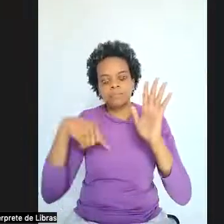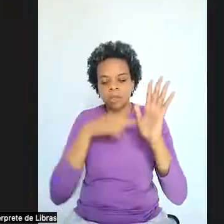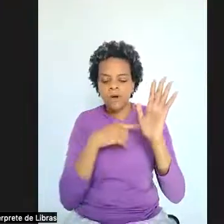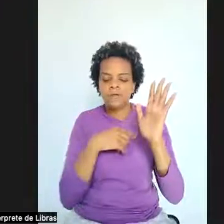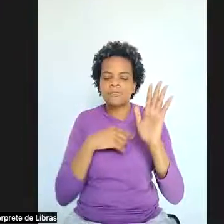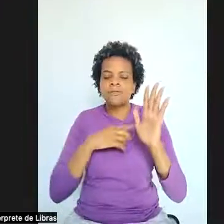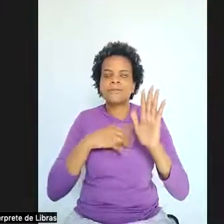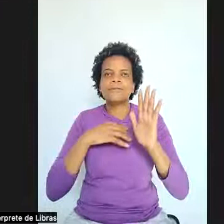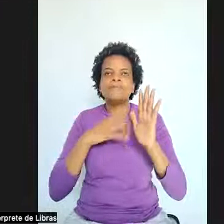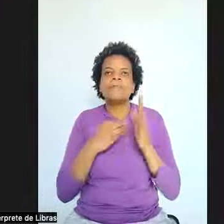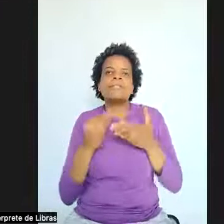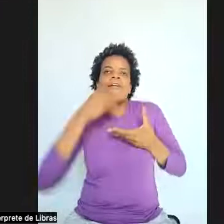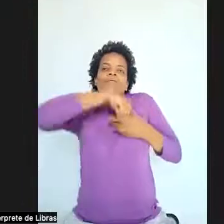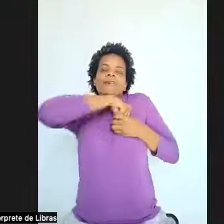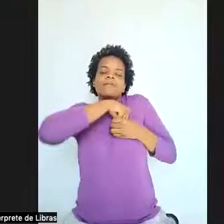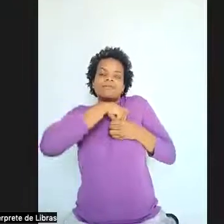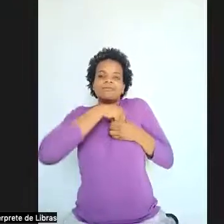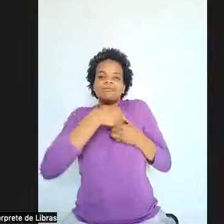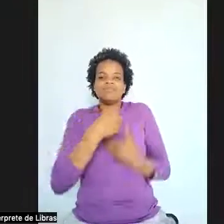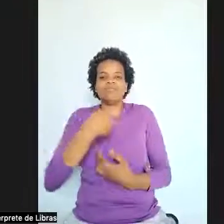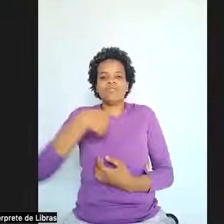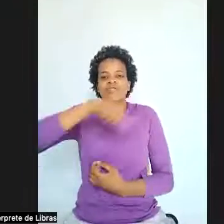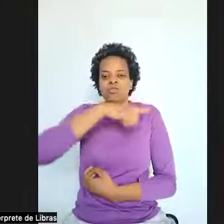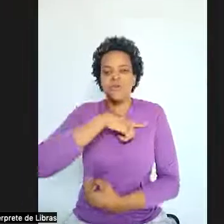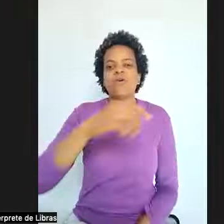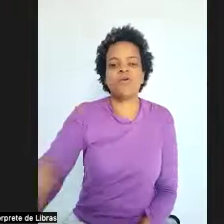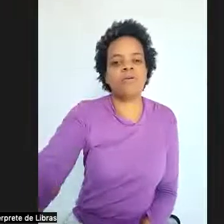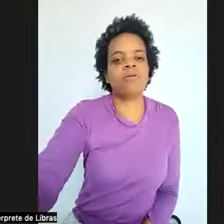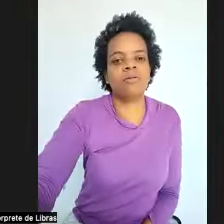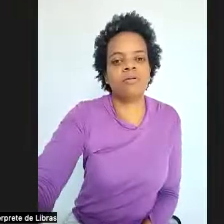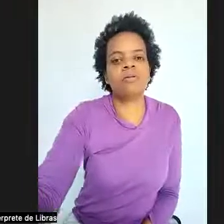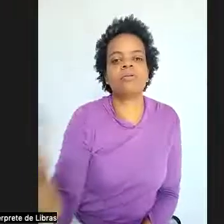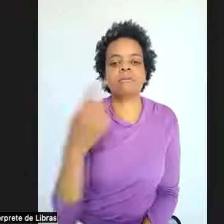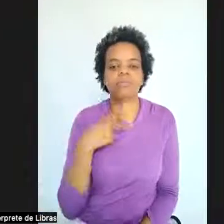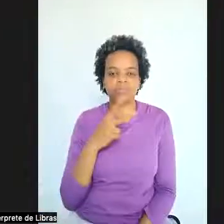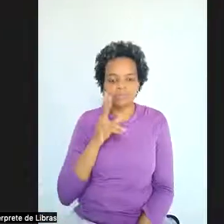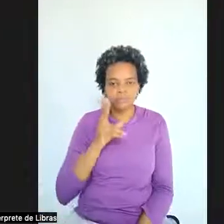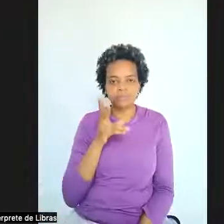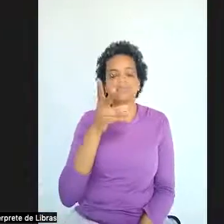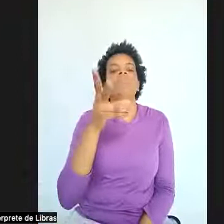been finished, but this is still part of our reality.